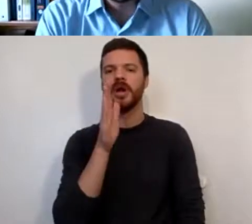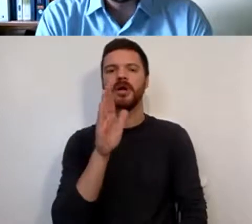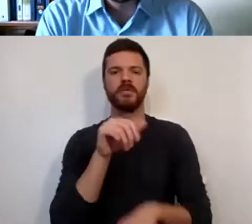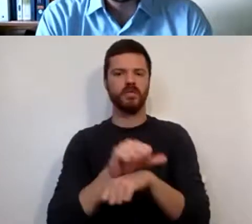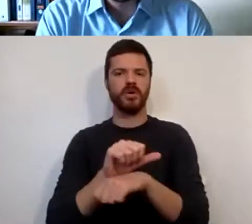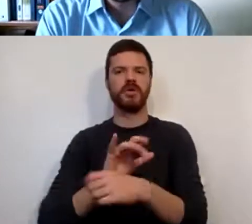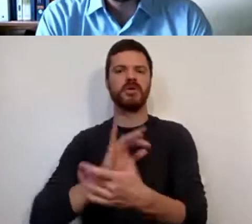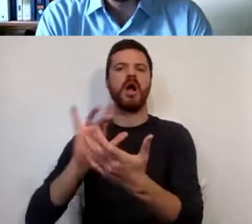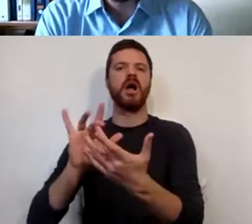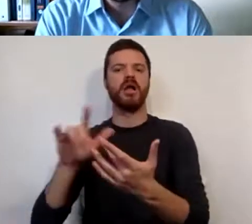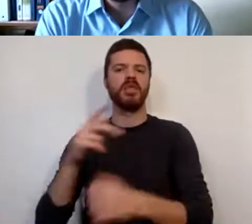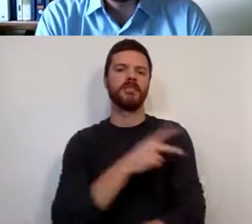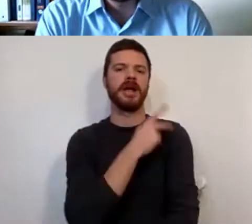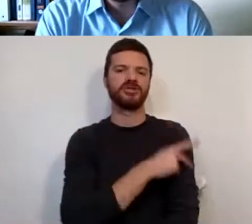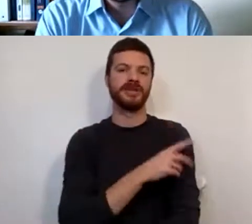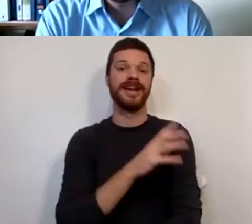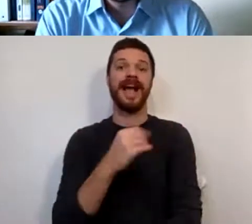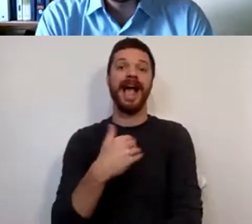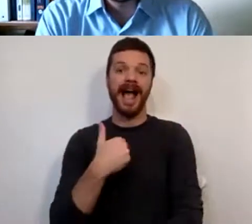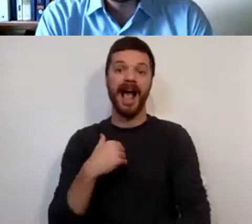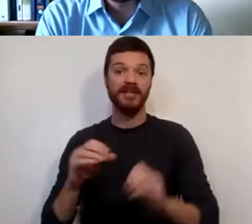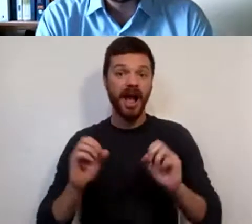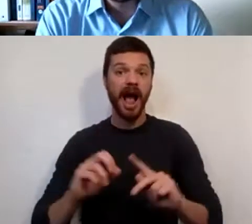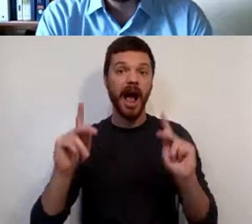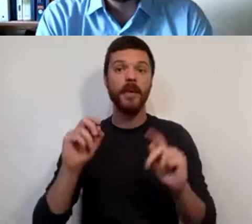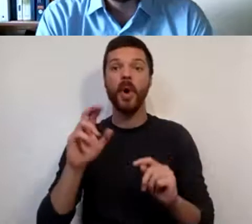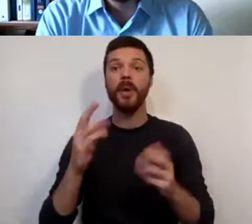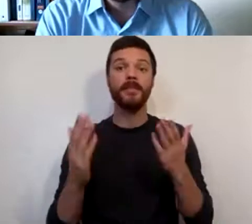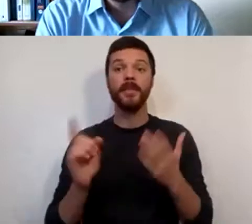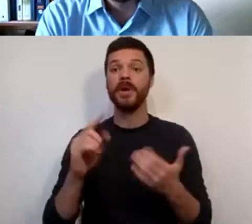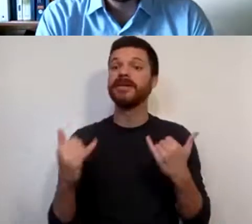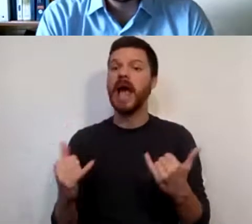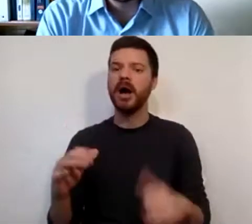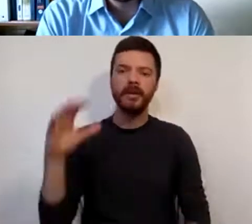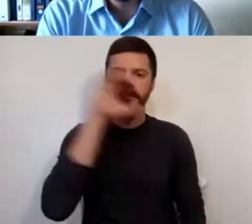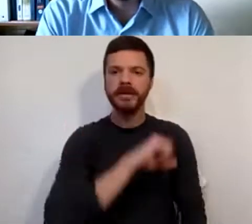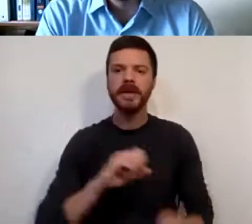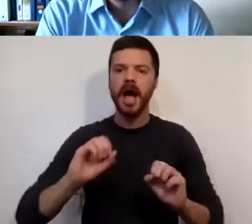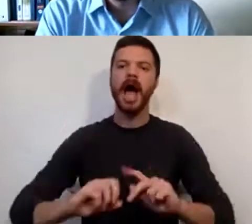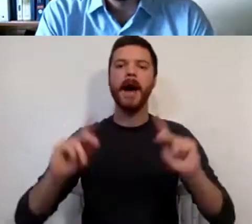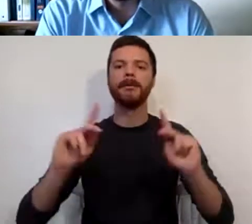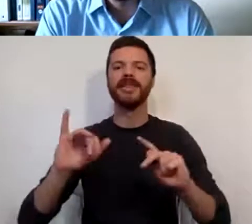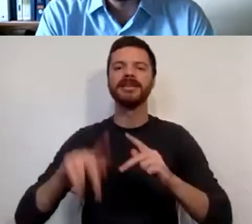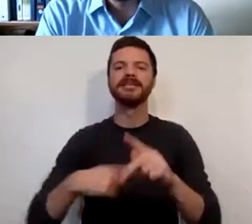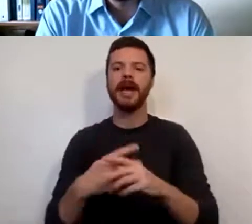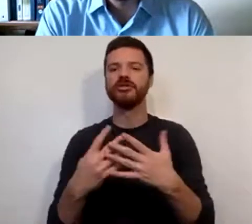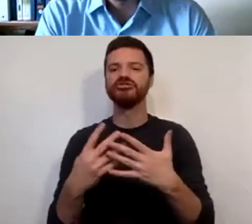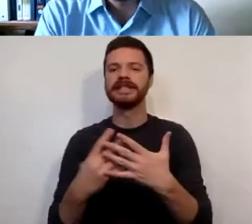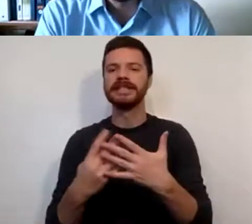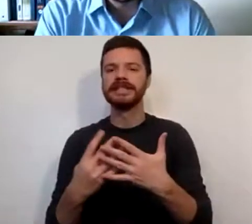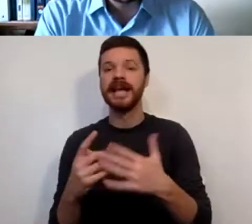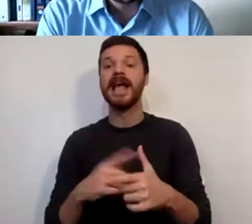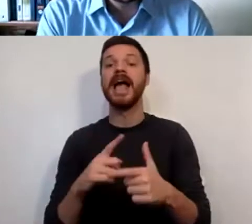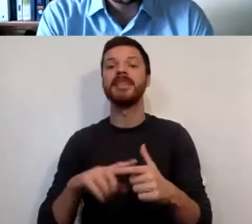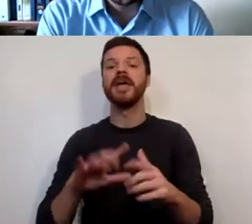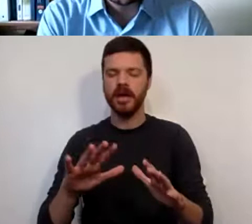patients and have an opportunity or a missed opportunity for doing this level of screening. And then of course you have to figure out the